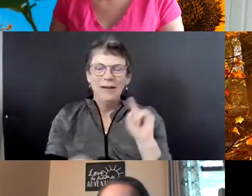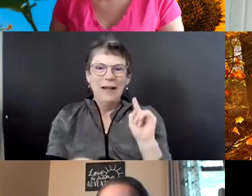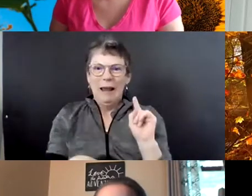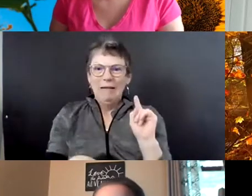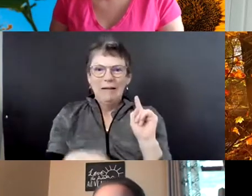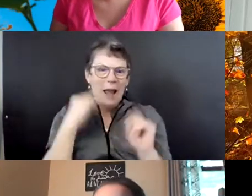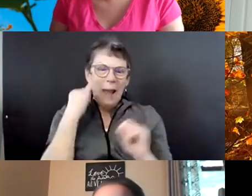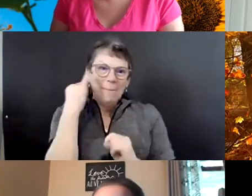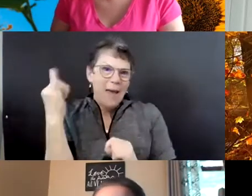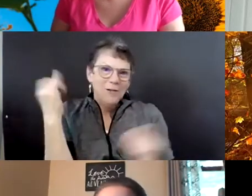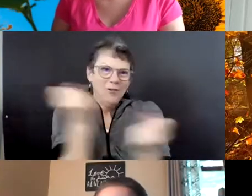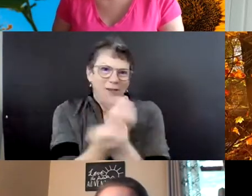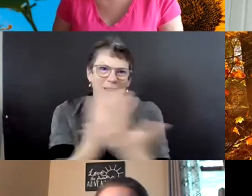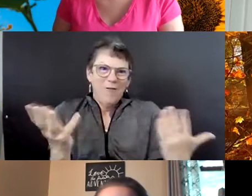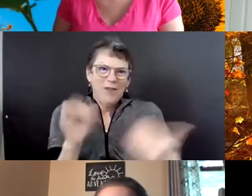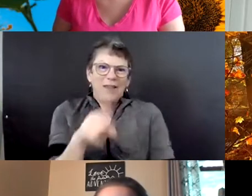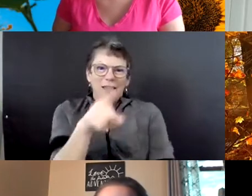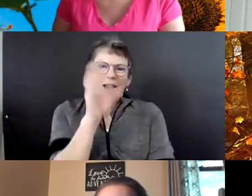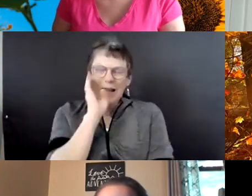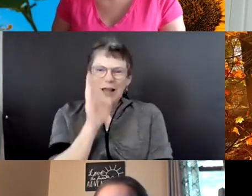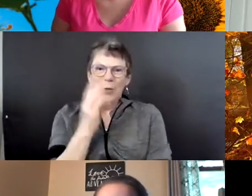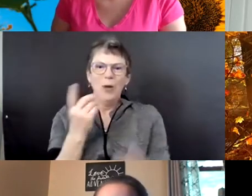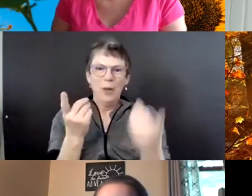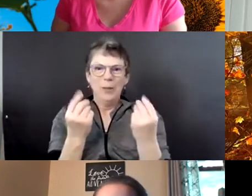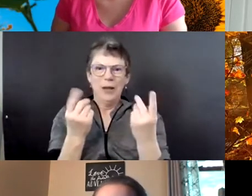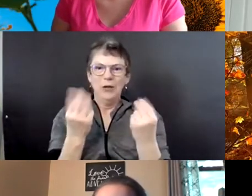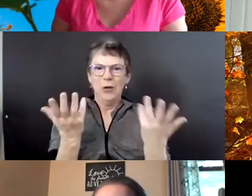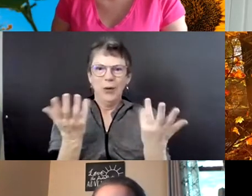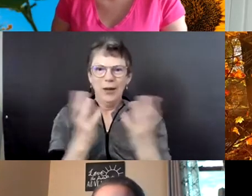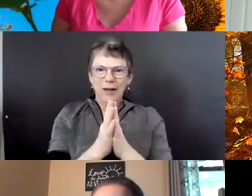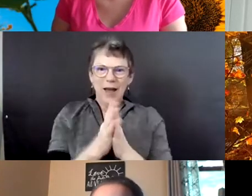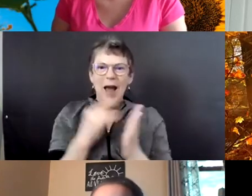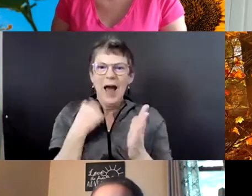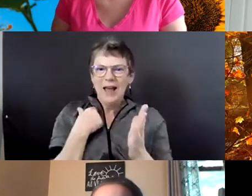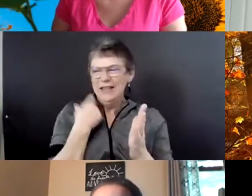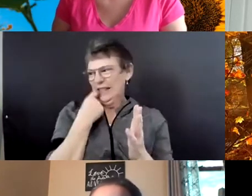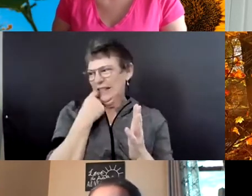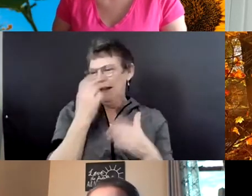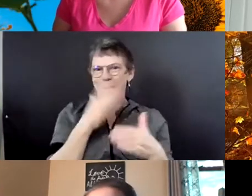that he's going to be doing after he served, like when he's in his fifth year, which I just finished my fifth year.